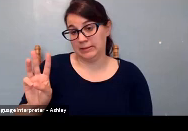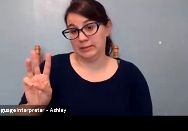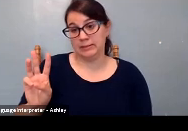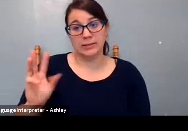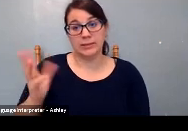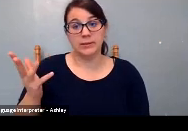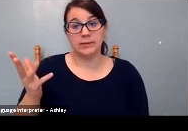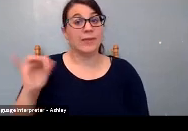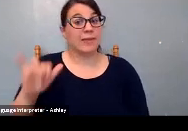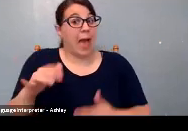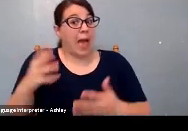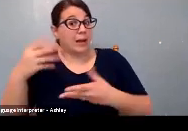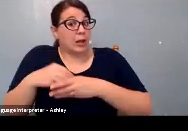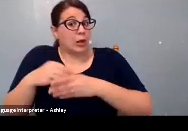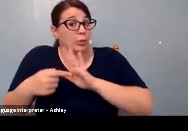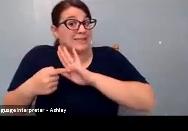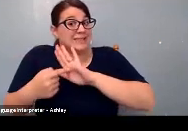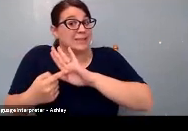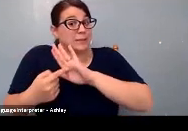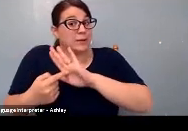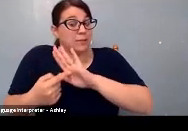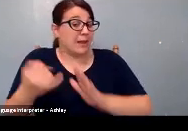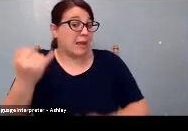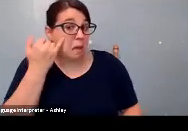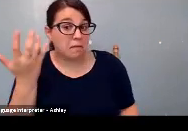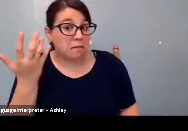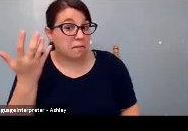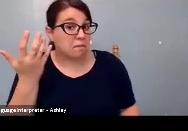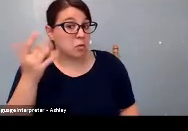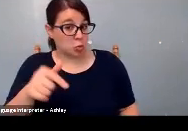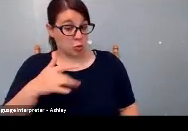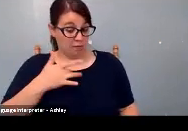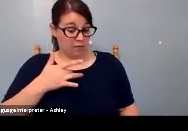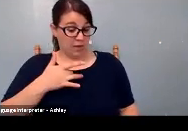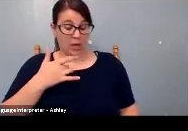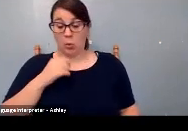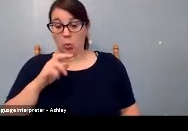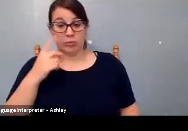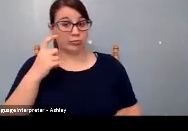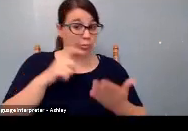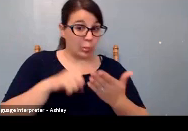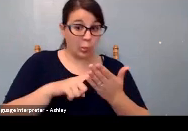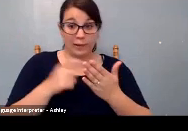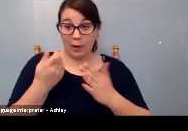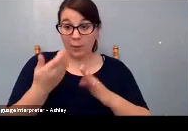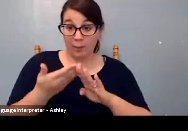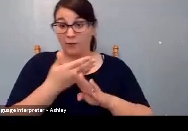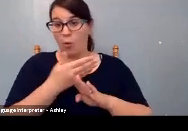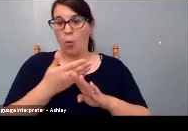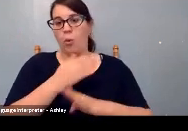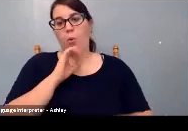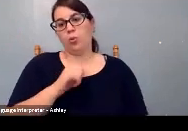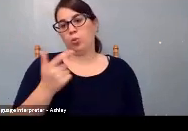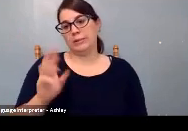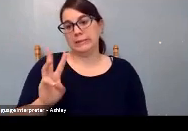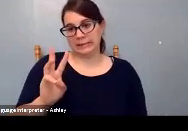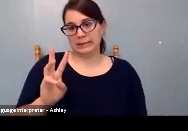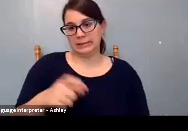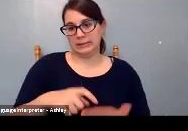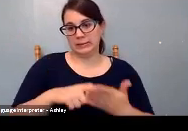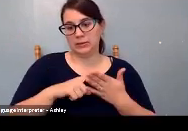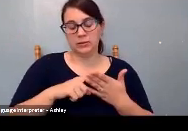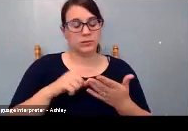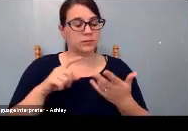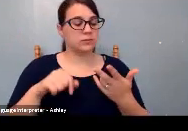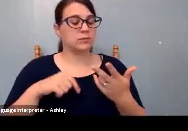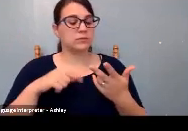symptoms. So the onset of the symptoms will have had to have occurred prior to age 26. Also, you do not have to open the